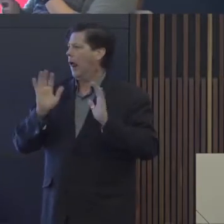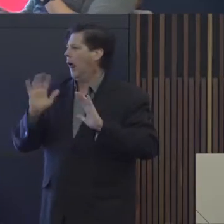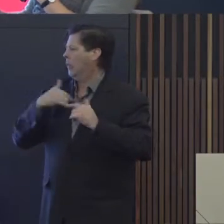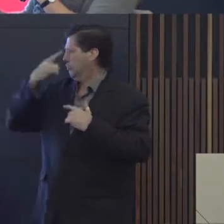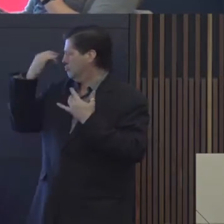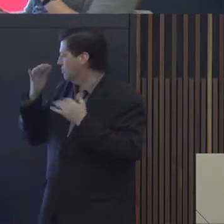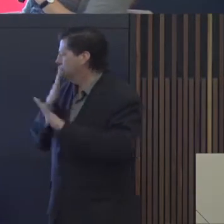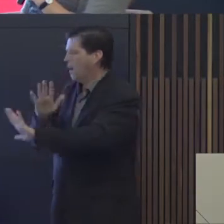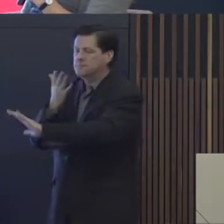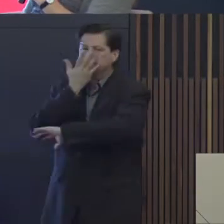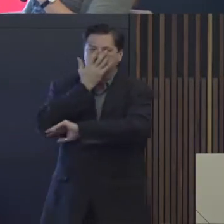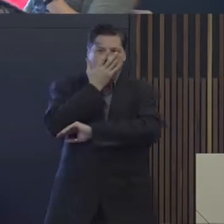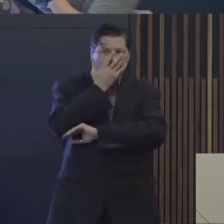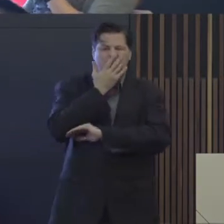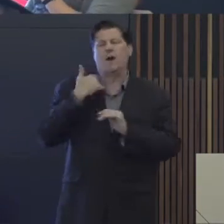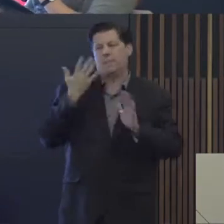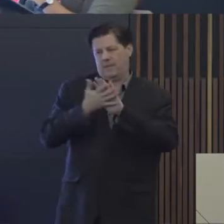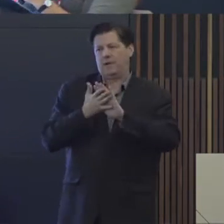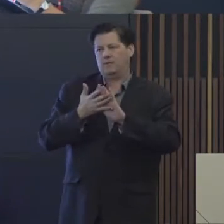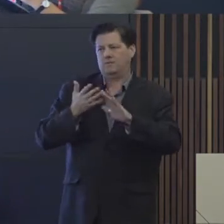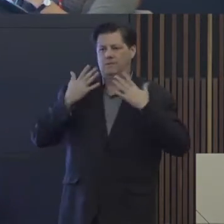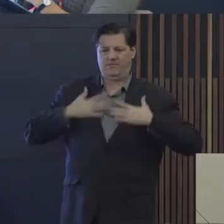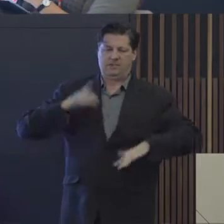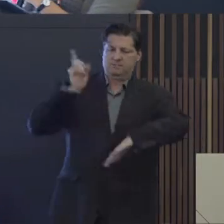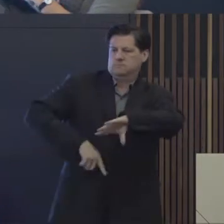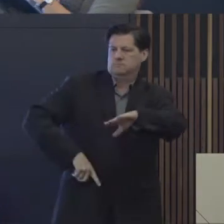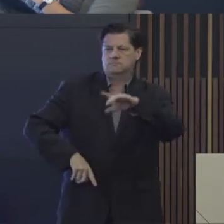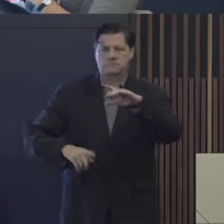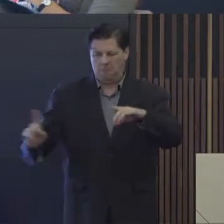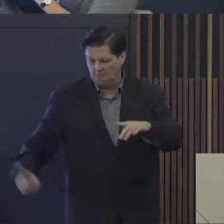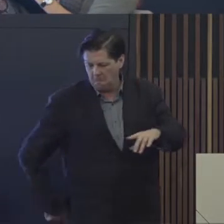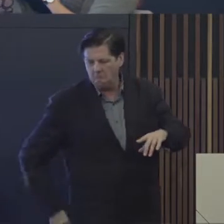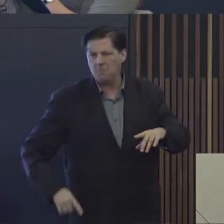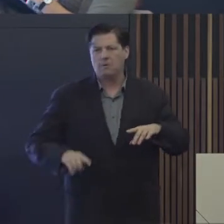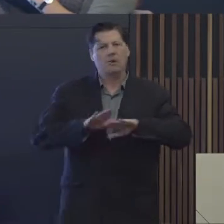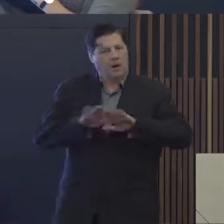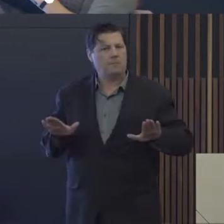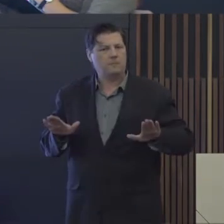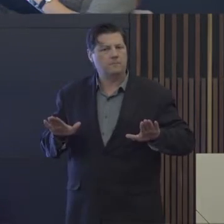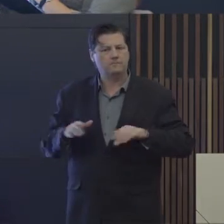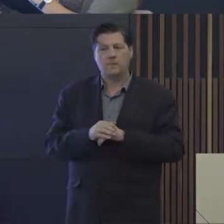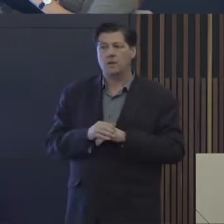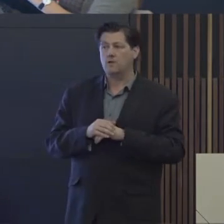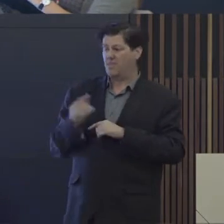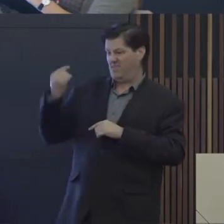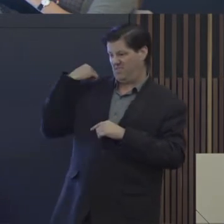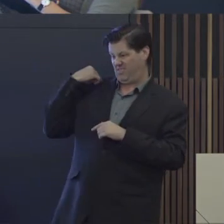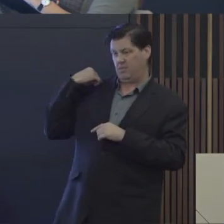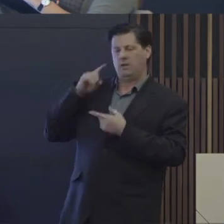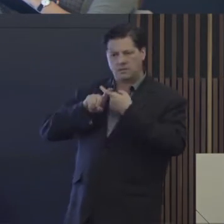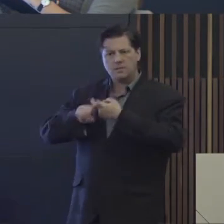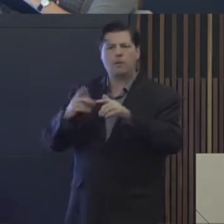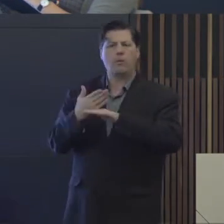realised... No, sorry. Oh, well. Yeah. Yes, and much of our work is the same. I think